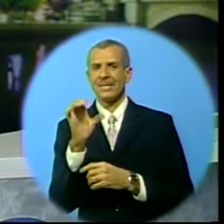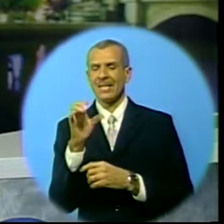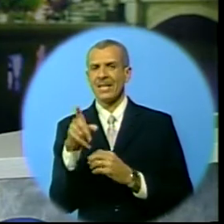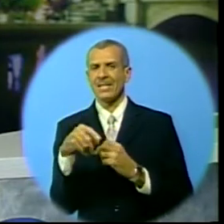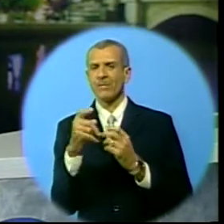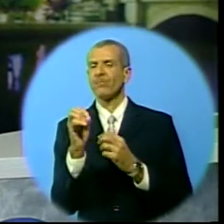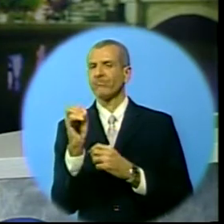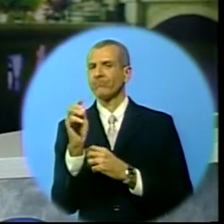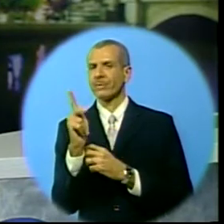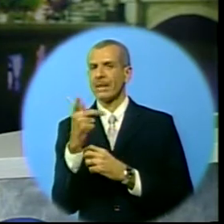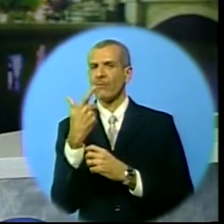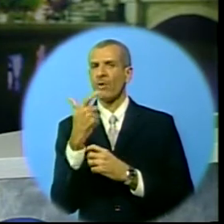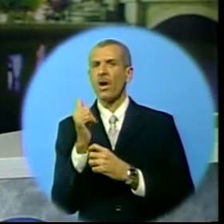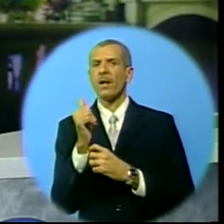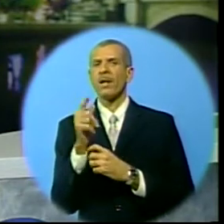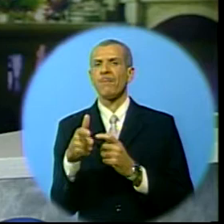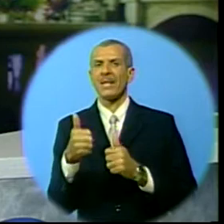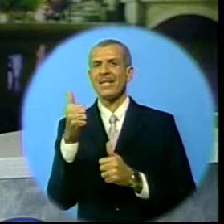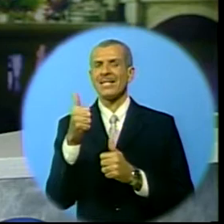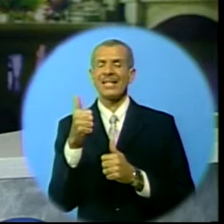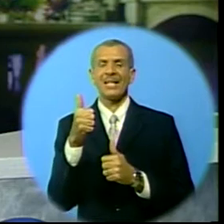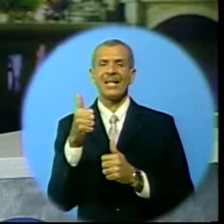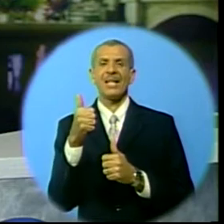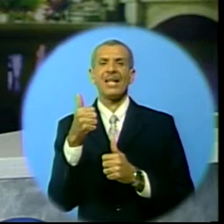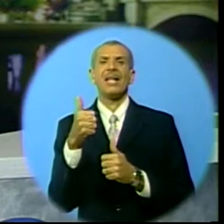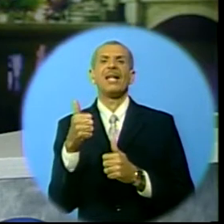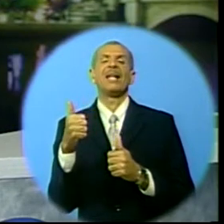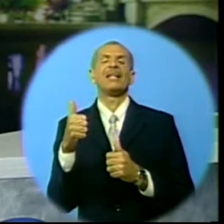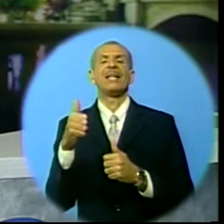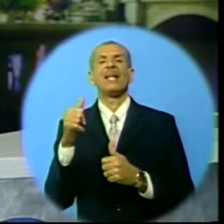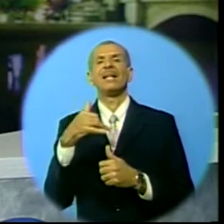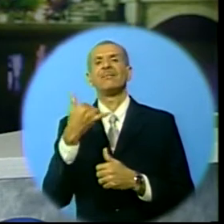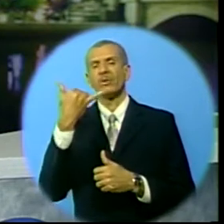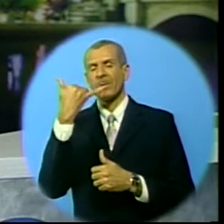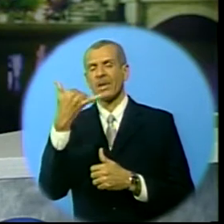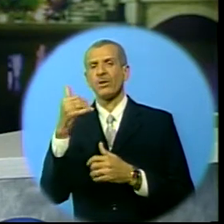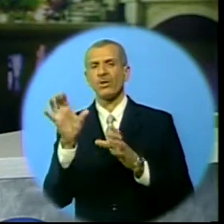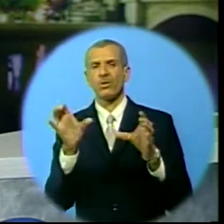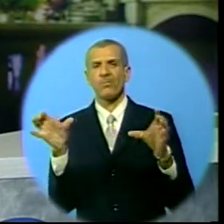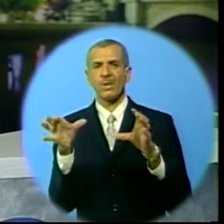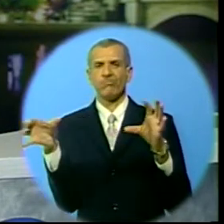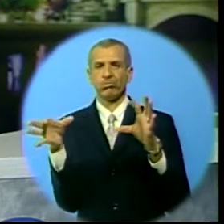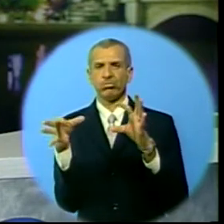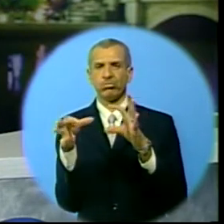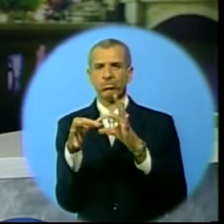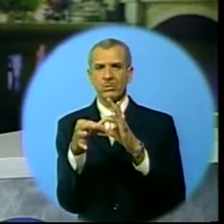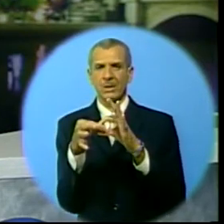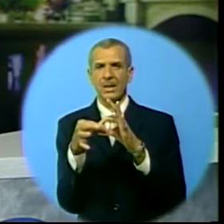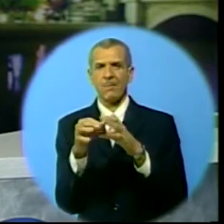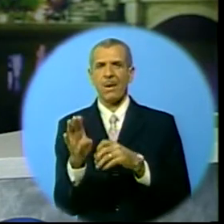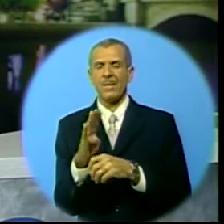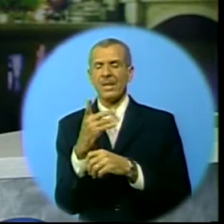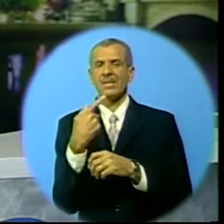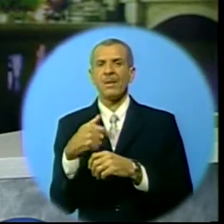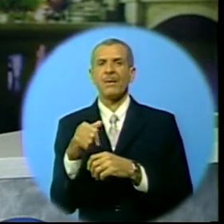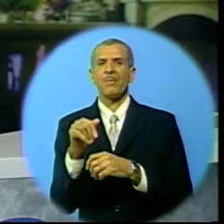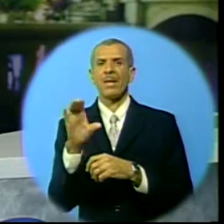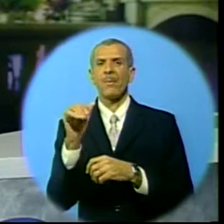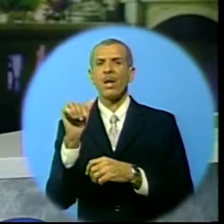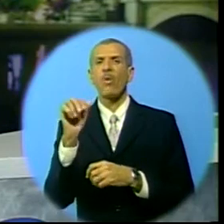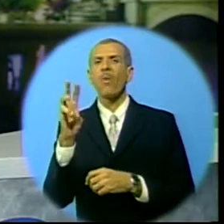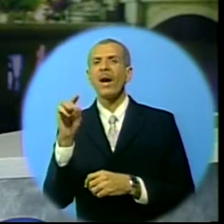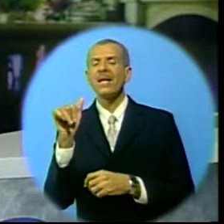given the go-ahead for the biggest telecommunications merger in Barbados' history. But the merger of Cable and Wireless